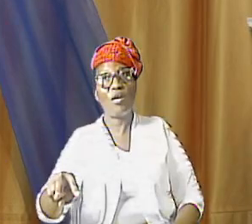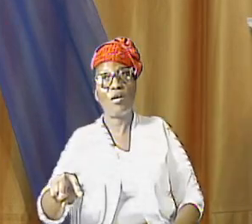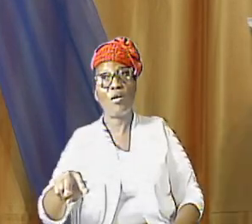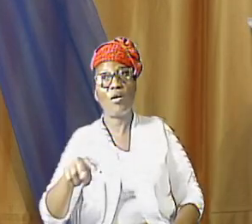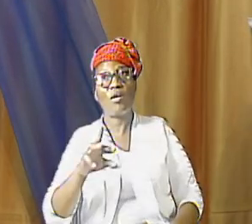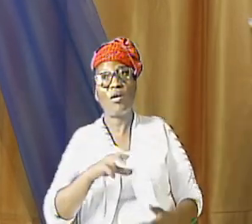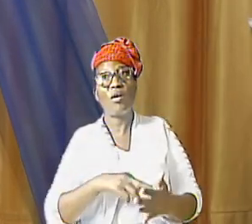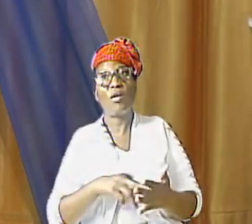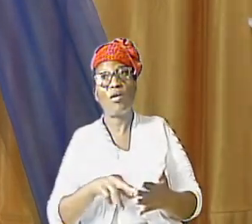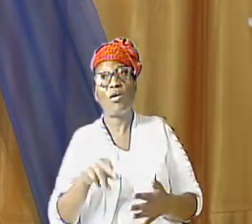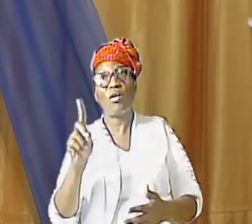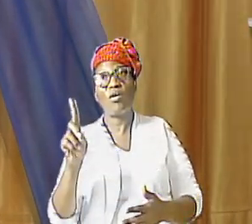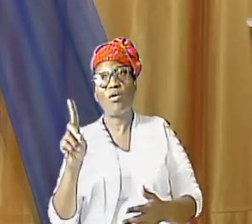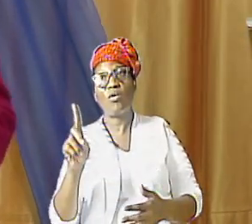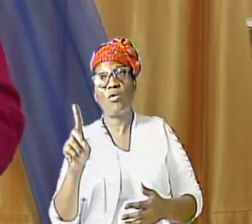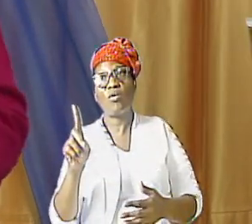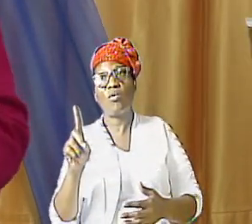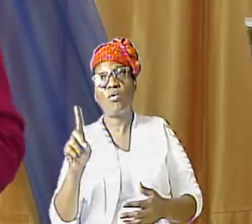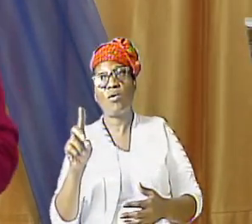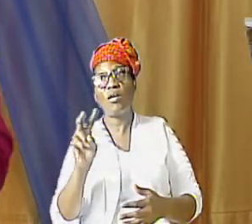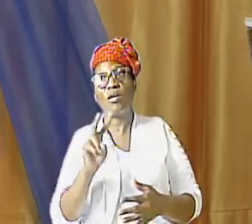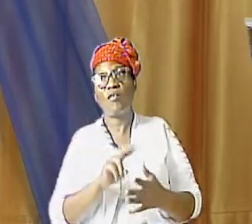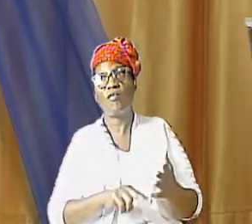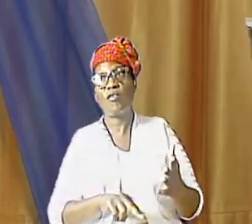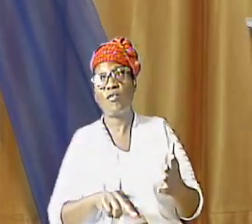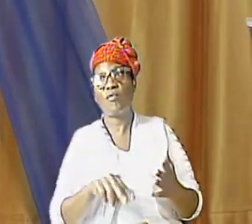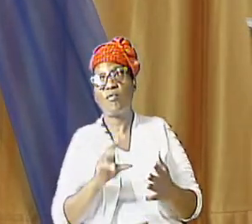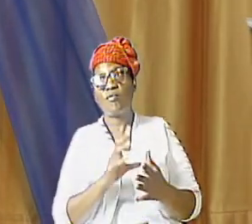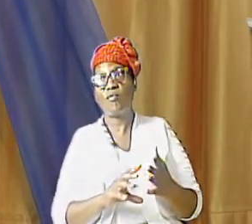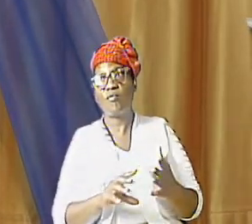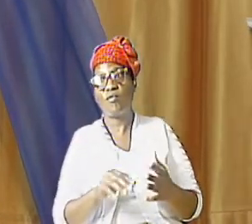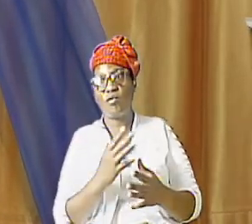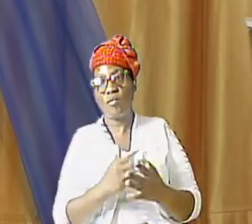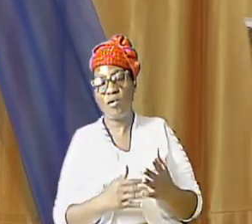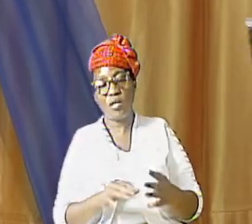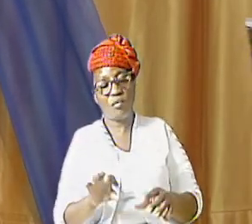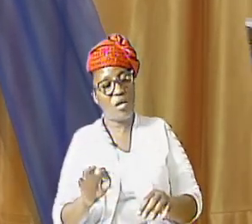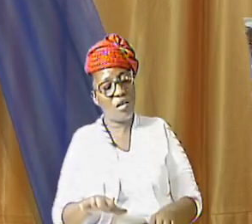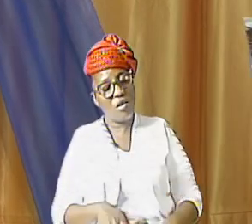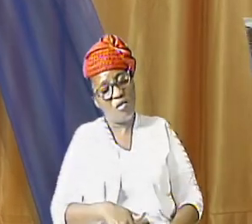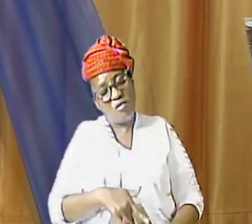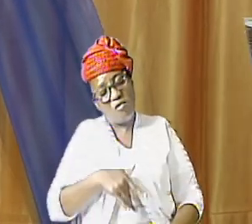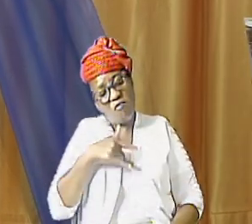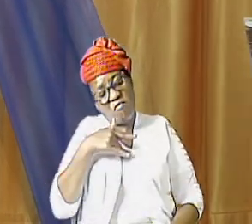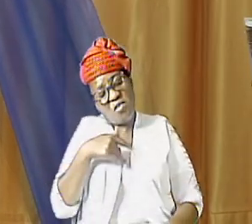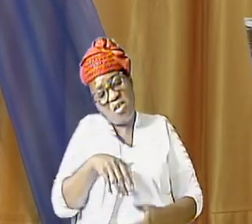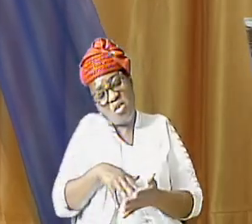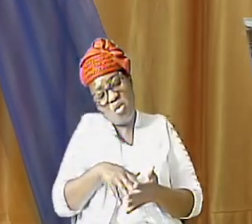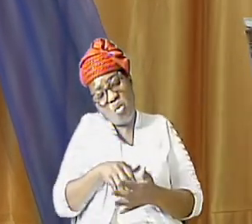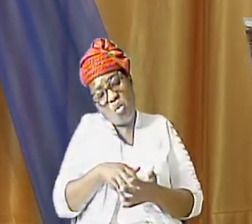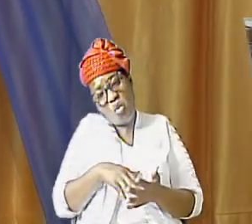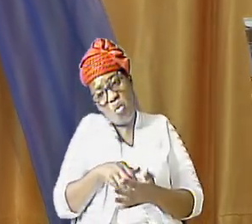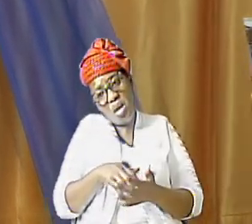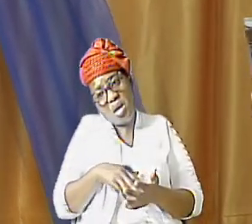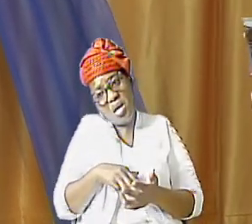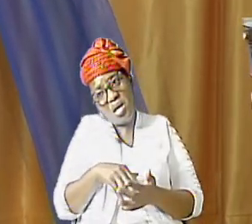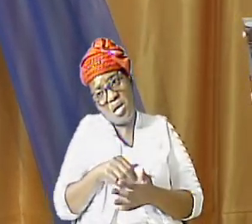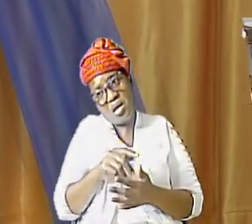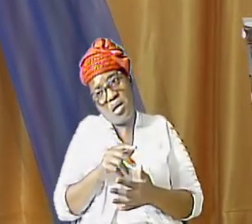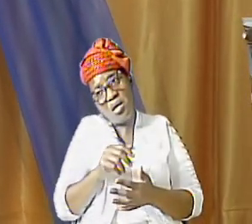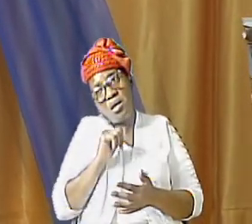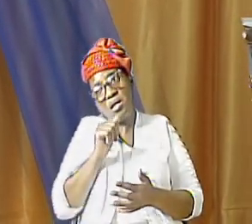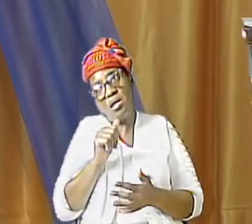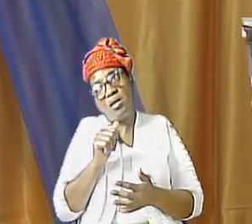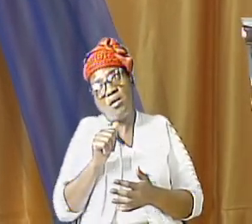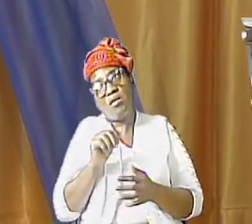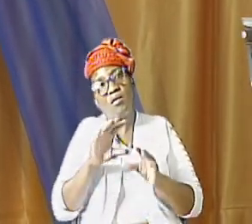while. I want to read one verse of scripture. I know some of us might be feeling a little weak. I'm not going to have you standing very long.